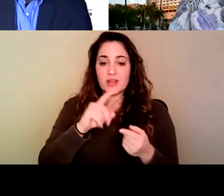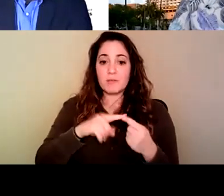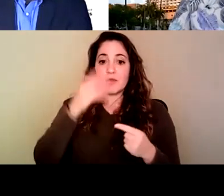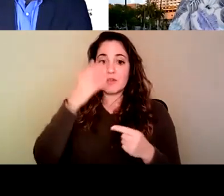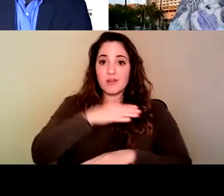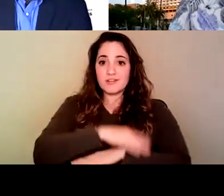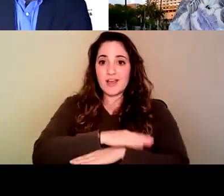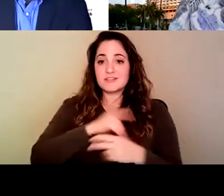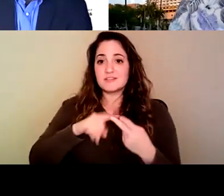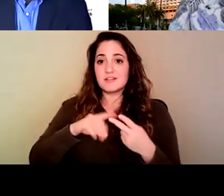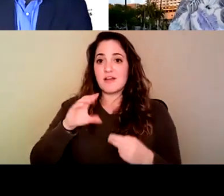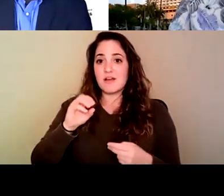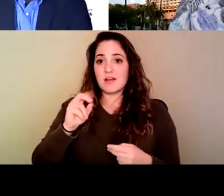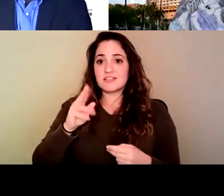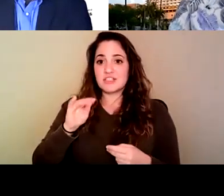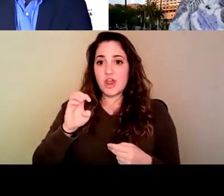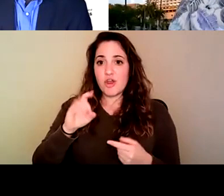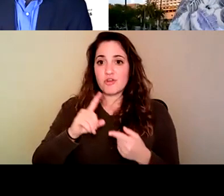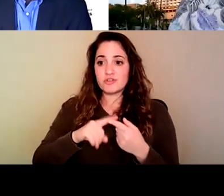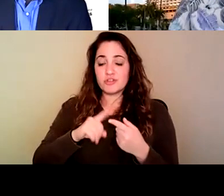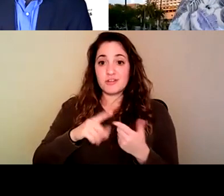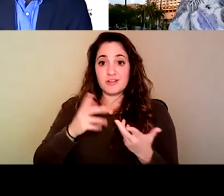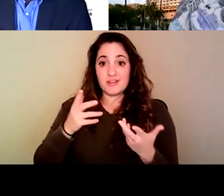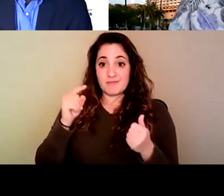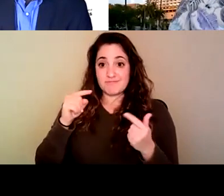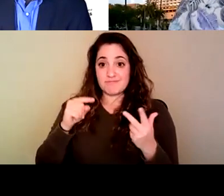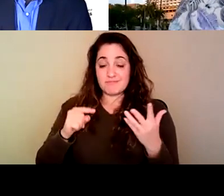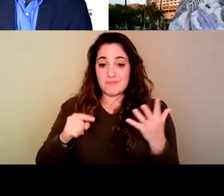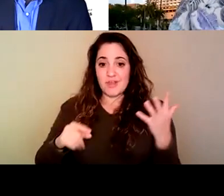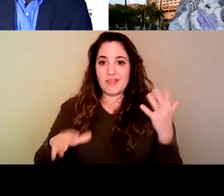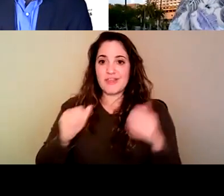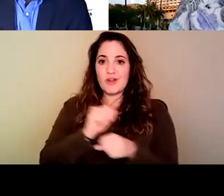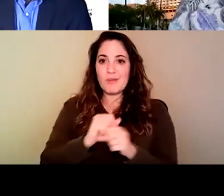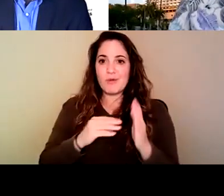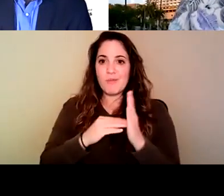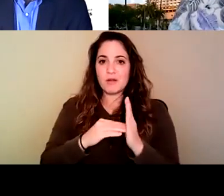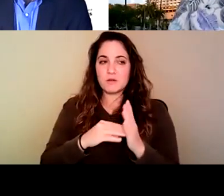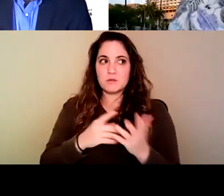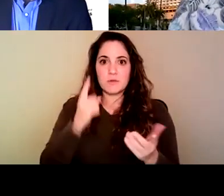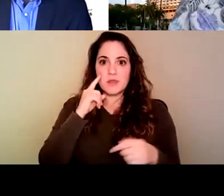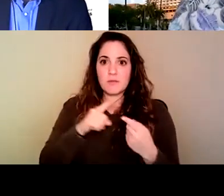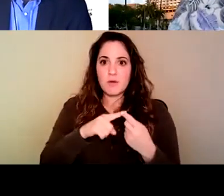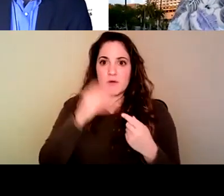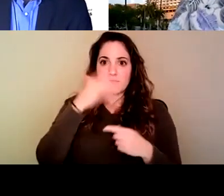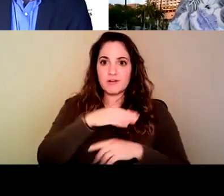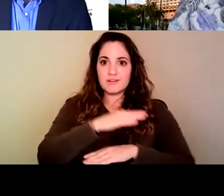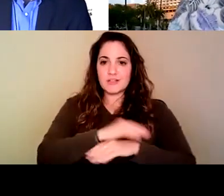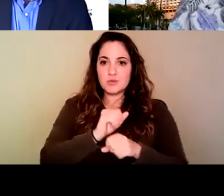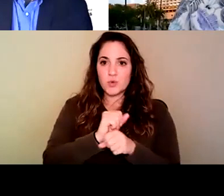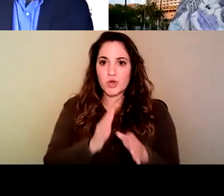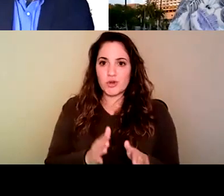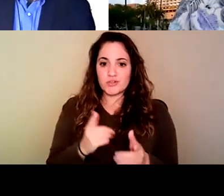bell desk labor models, and how much real estate you really need for the front desk. You start to think about in that term. And these are going to